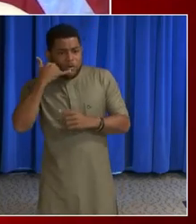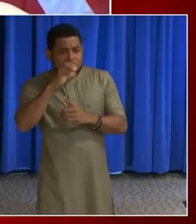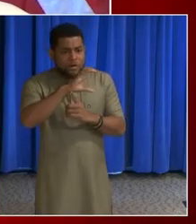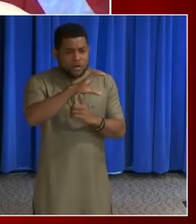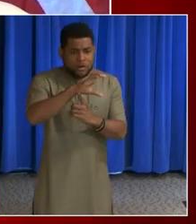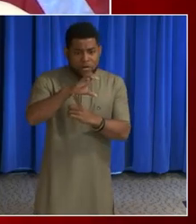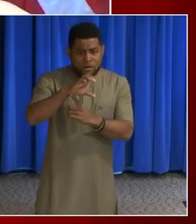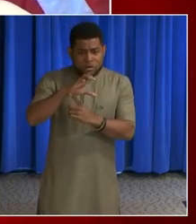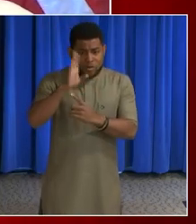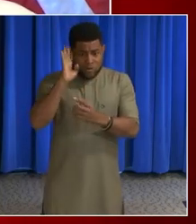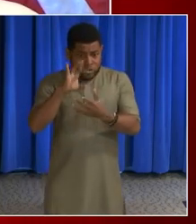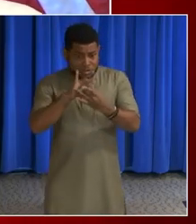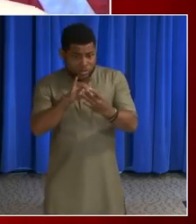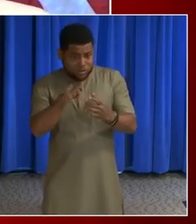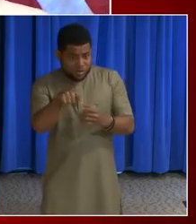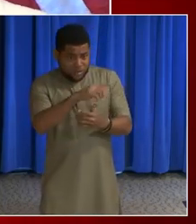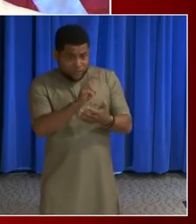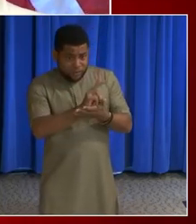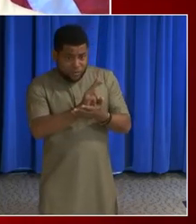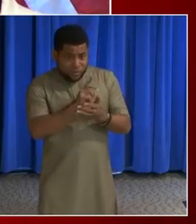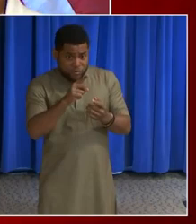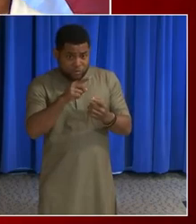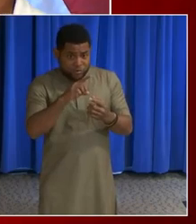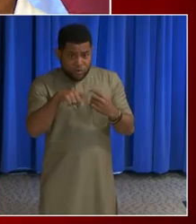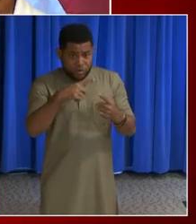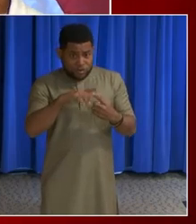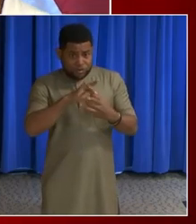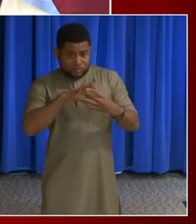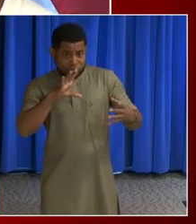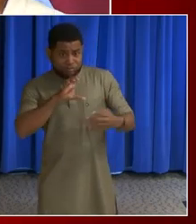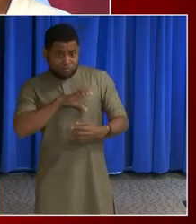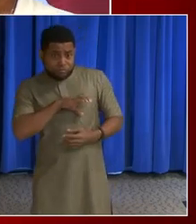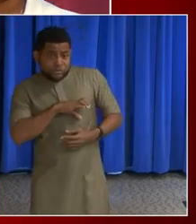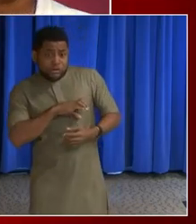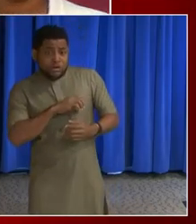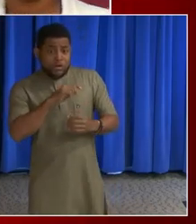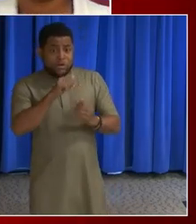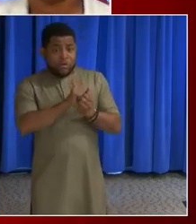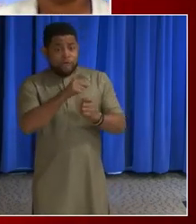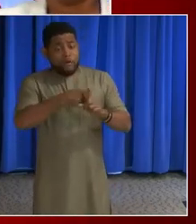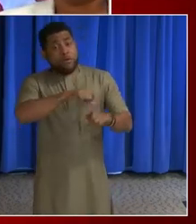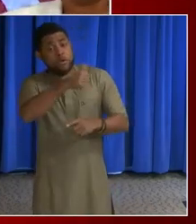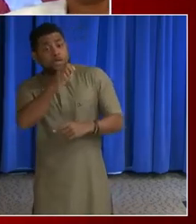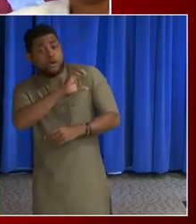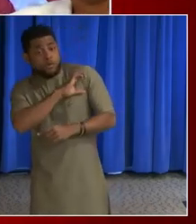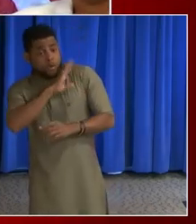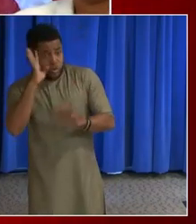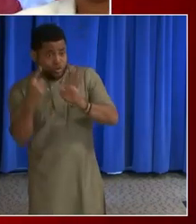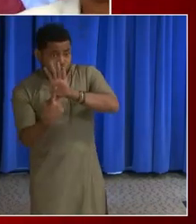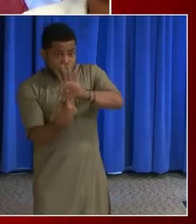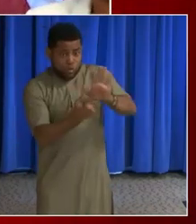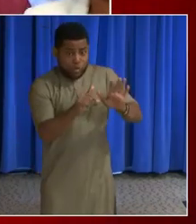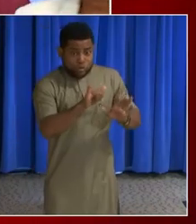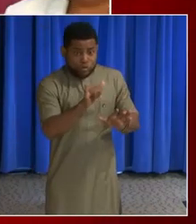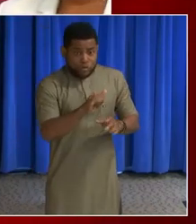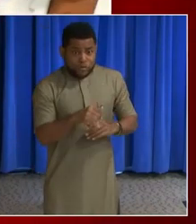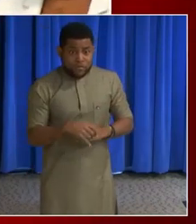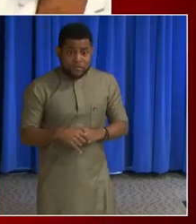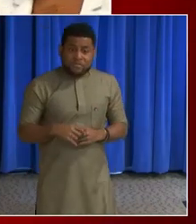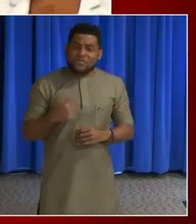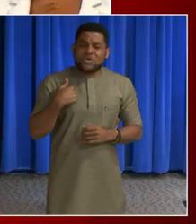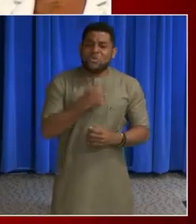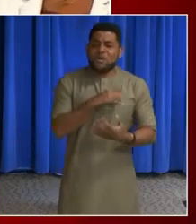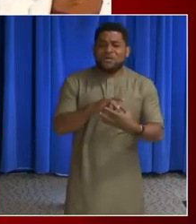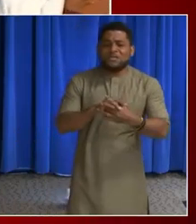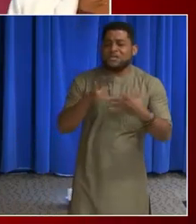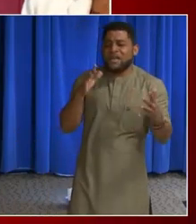those? Would you release body cam footage from the other officers who did respond to the scene after the shooting happened? So we have released everything that we have